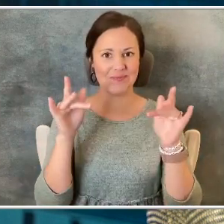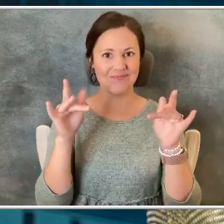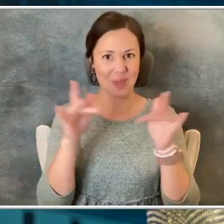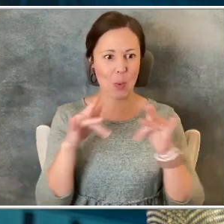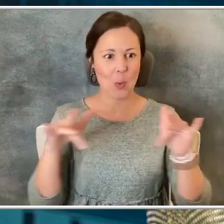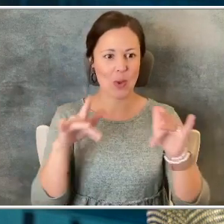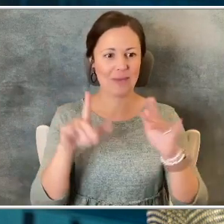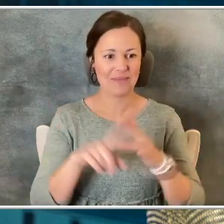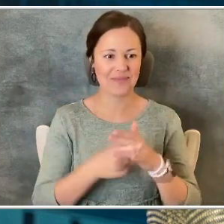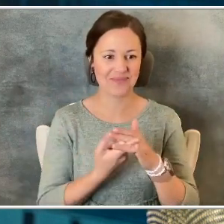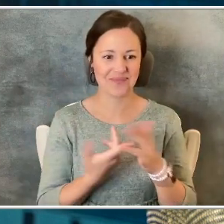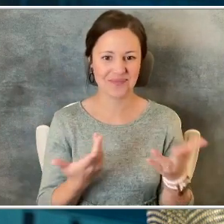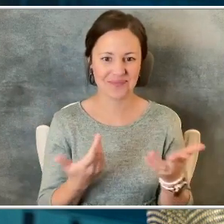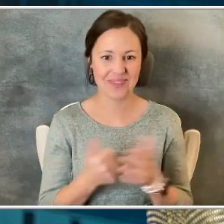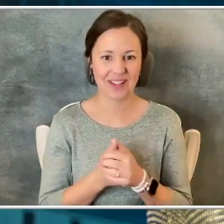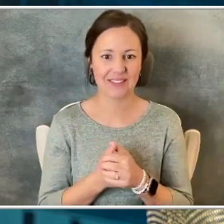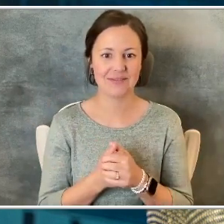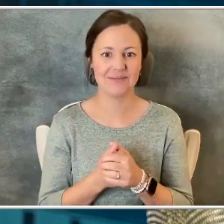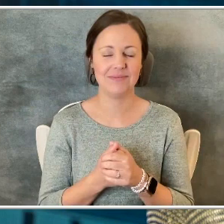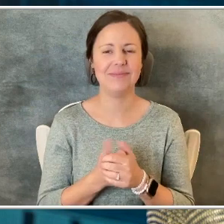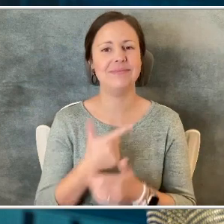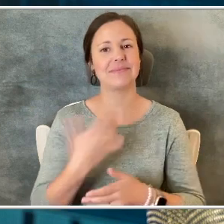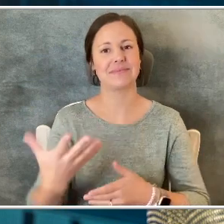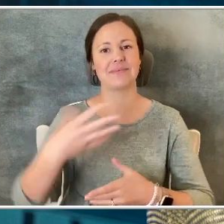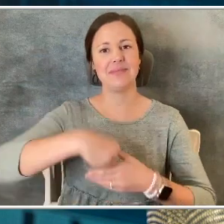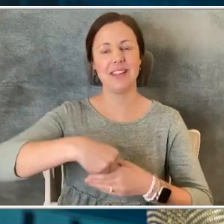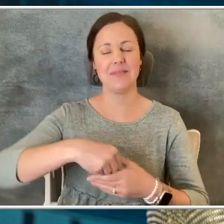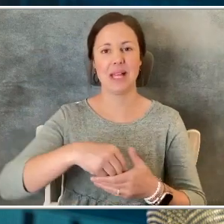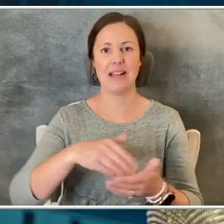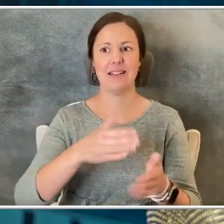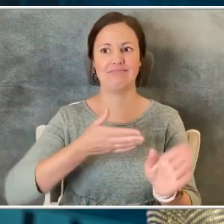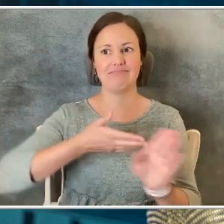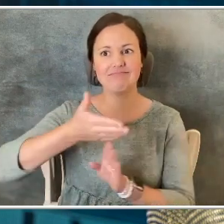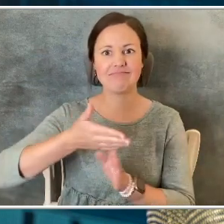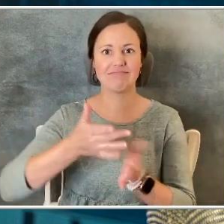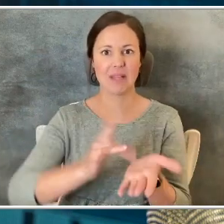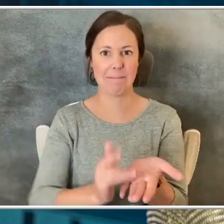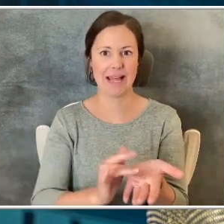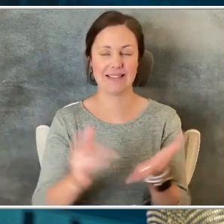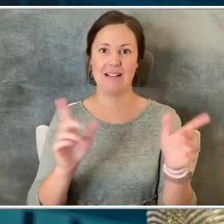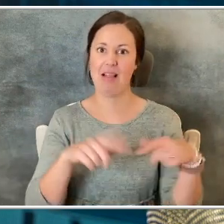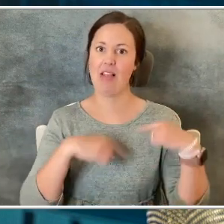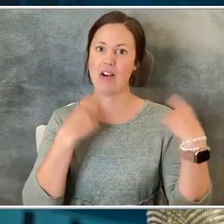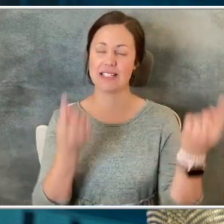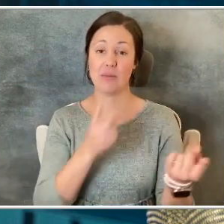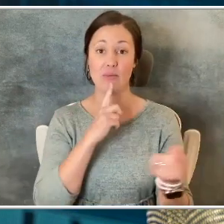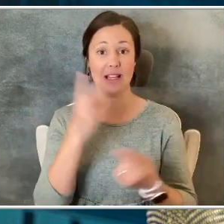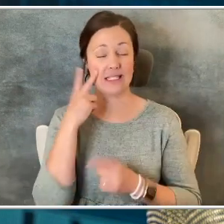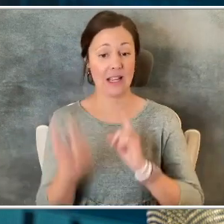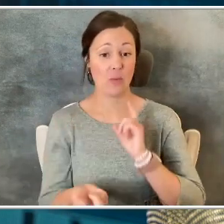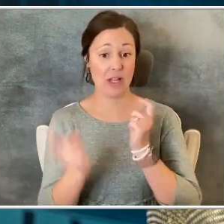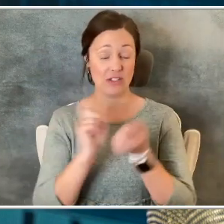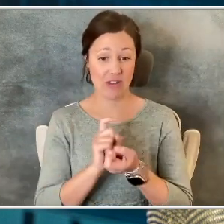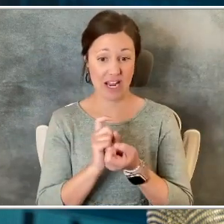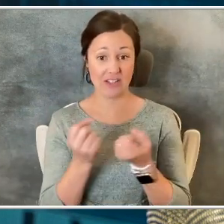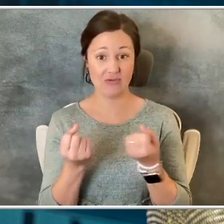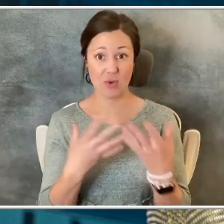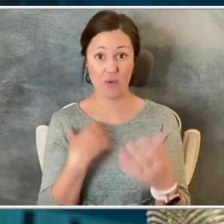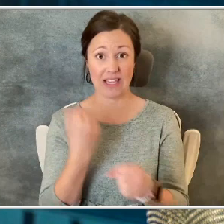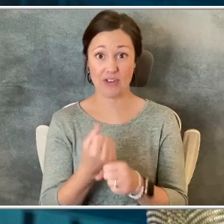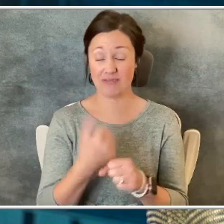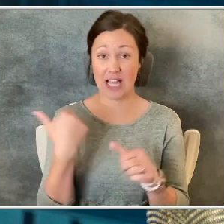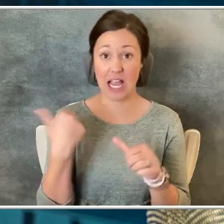very long time. And one of the joy in medicine is seeing what's changed over the years. I remember when breast cancer diagnosis was